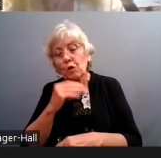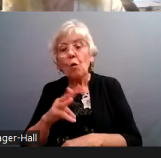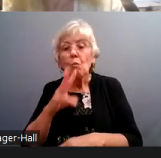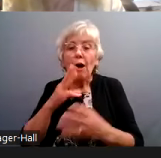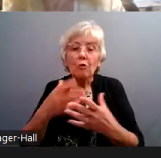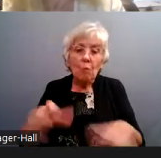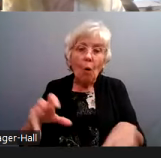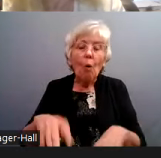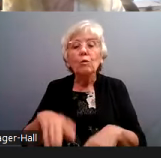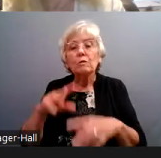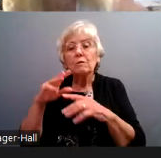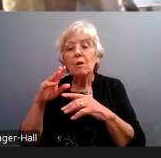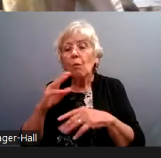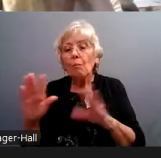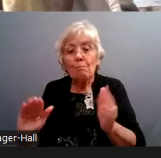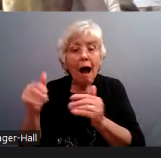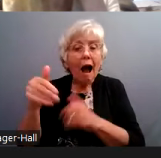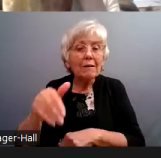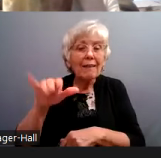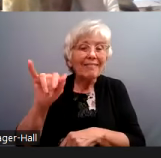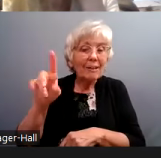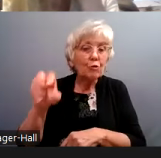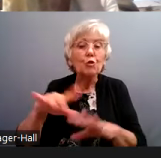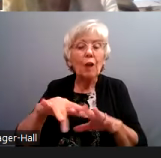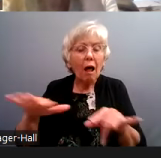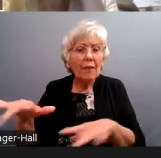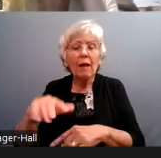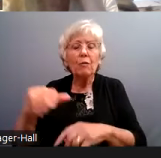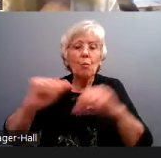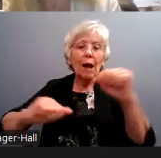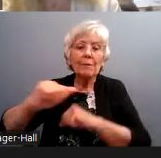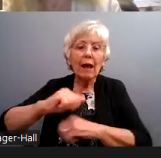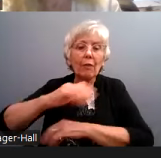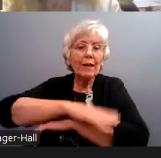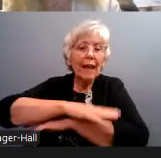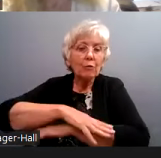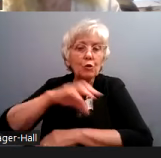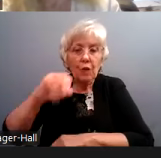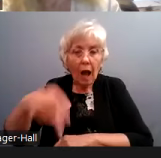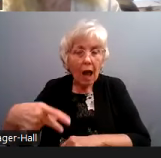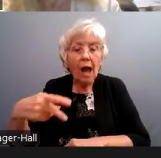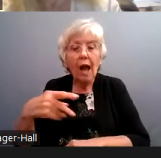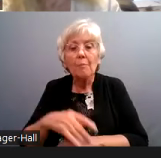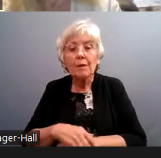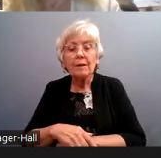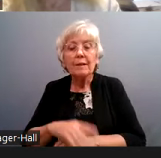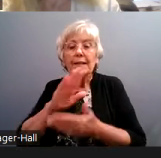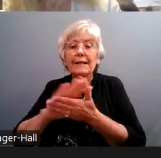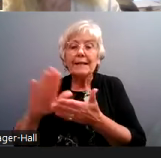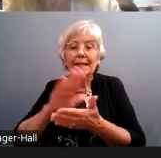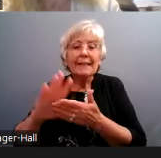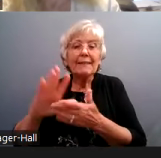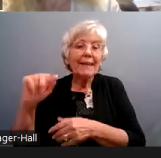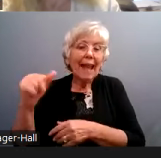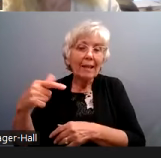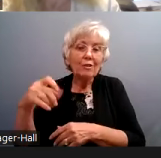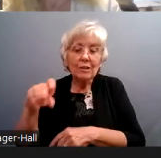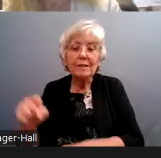etc. And then we wipe down any countertops. You know, clean the cages.